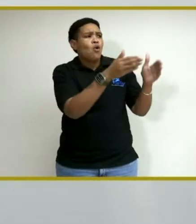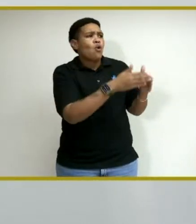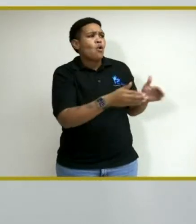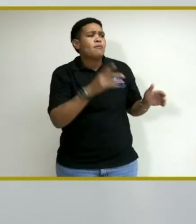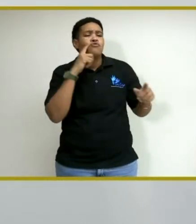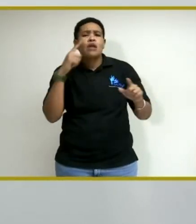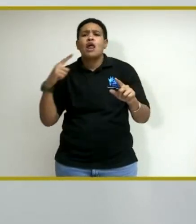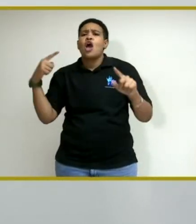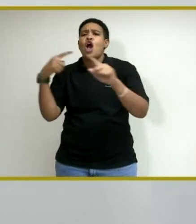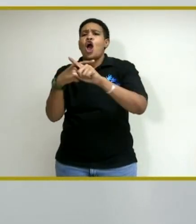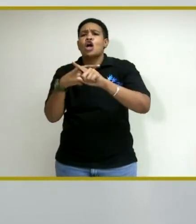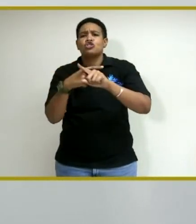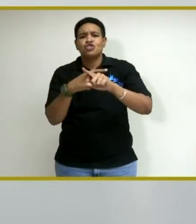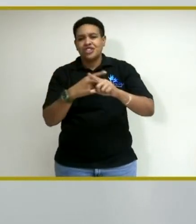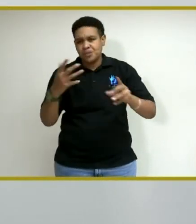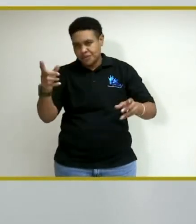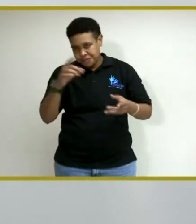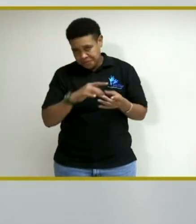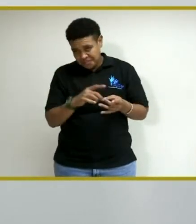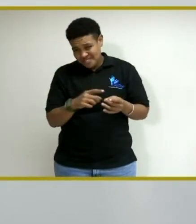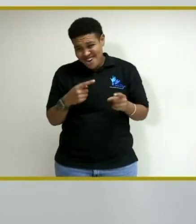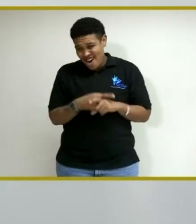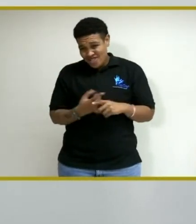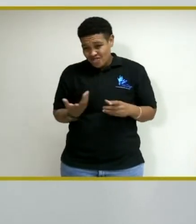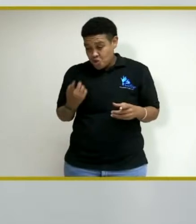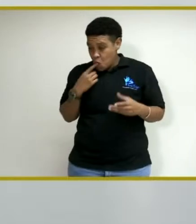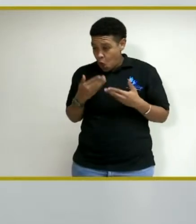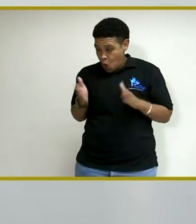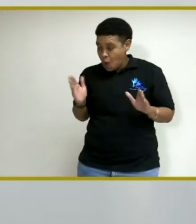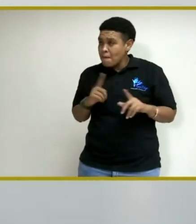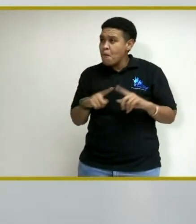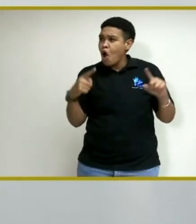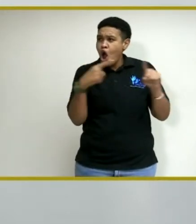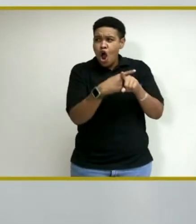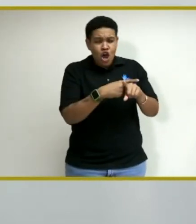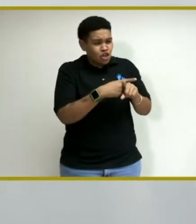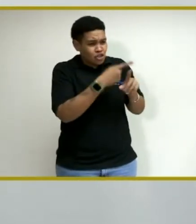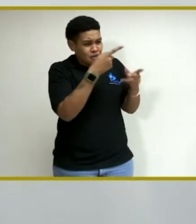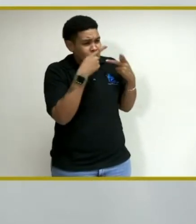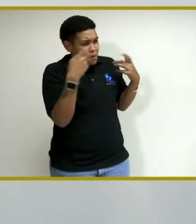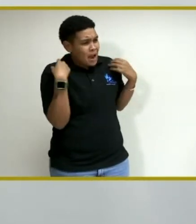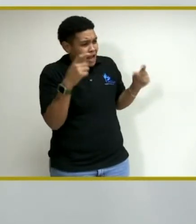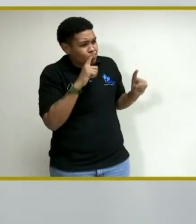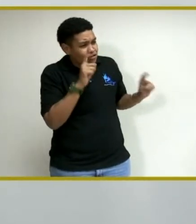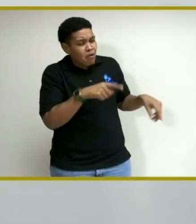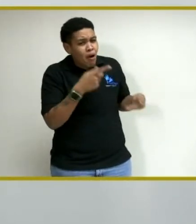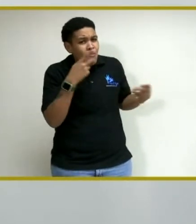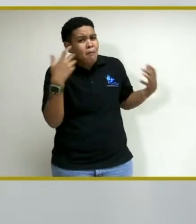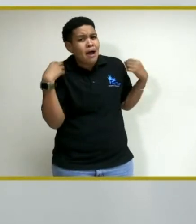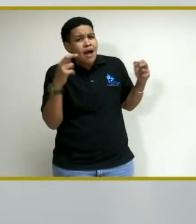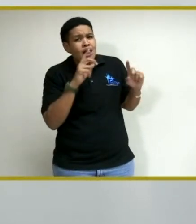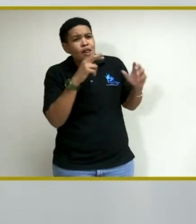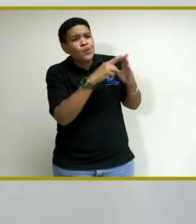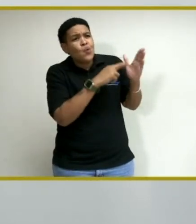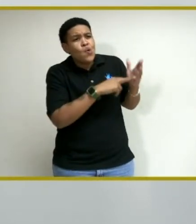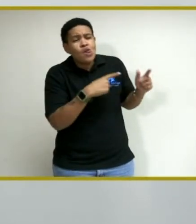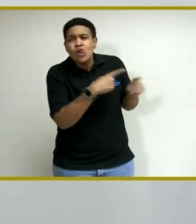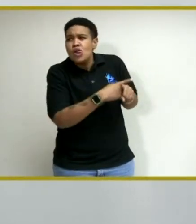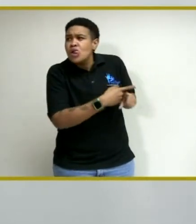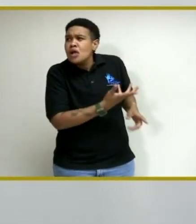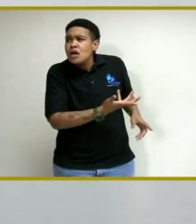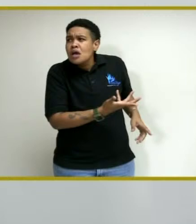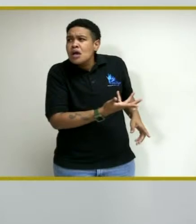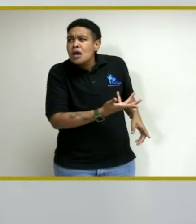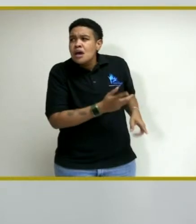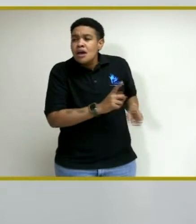contradicts the public health response and the public health guidelines. But I would